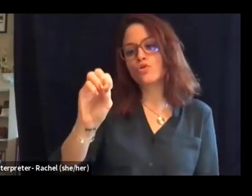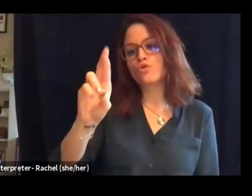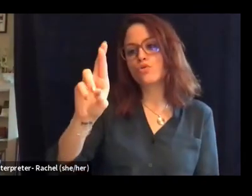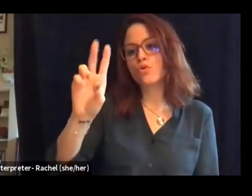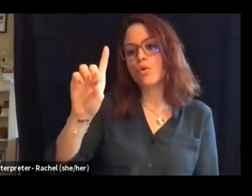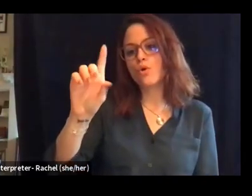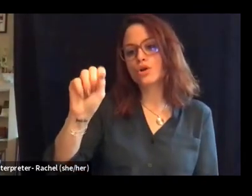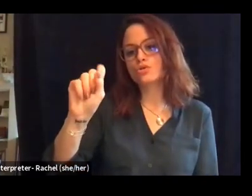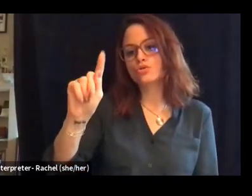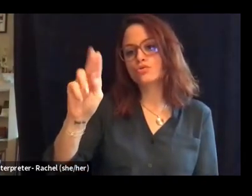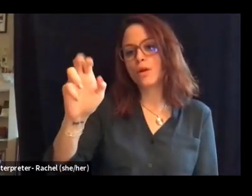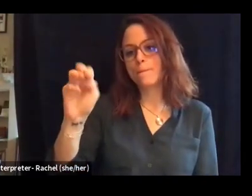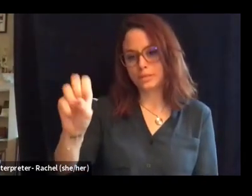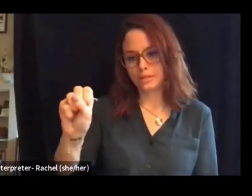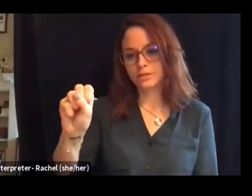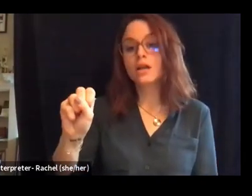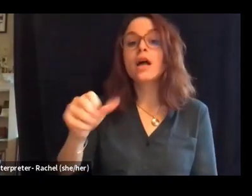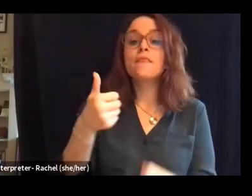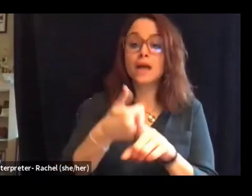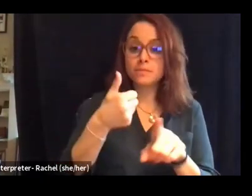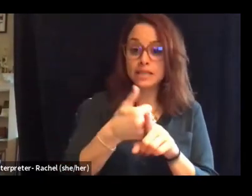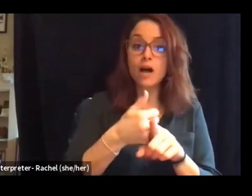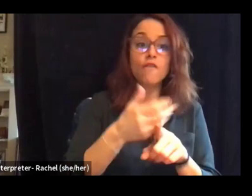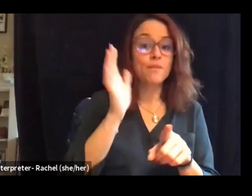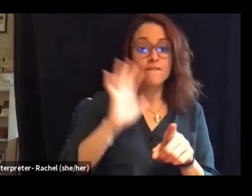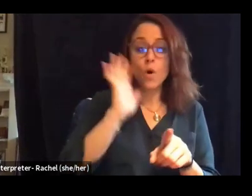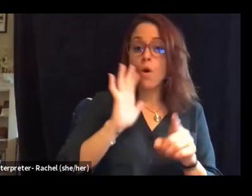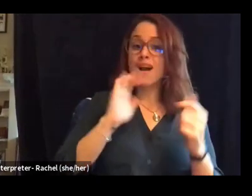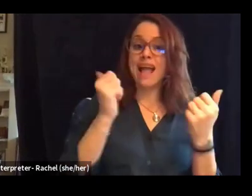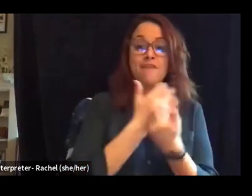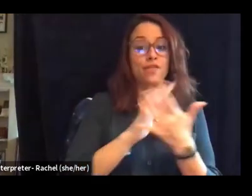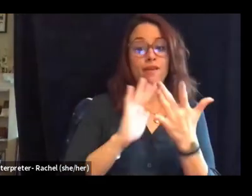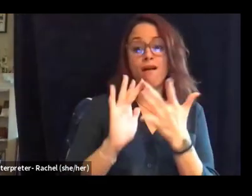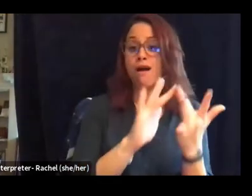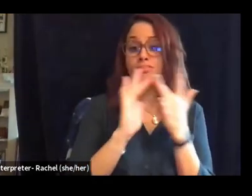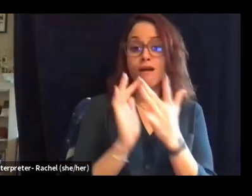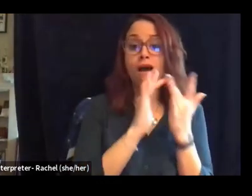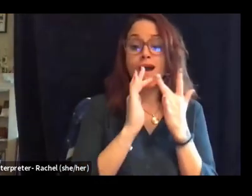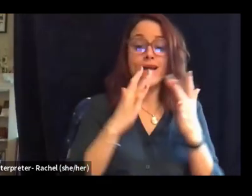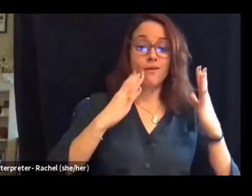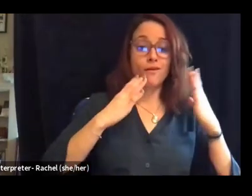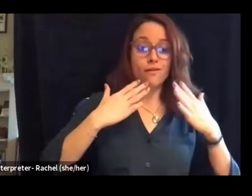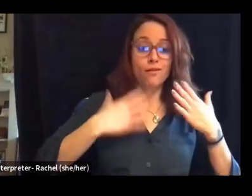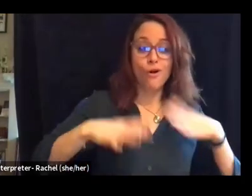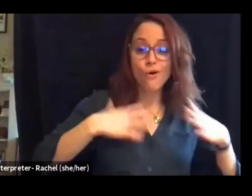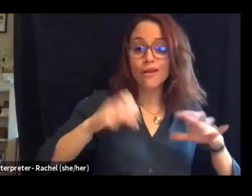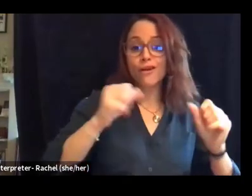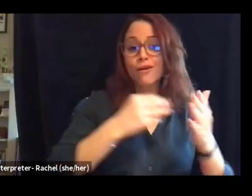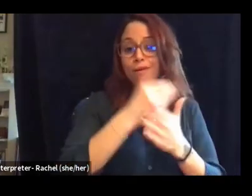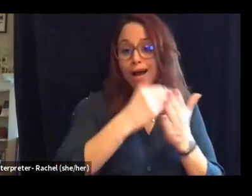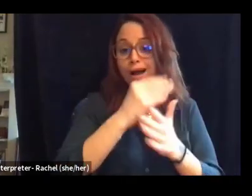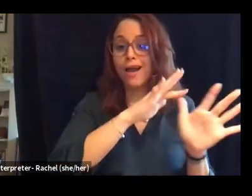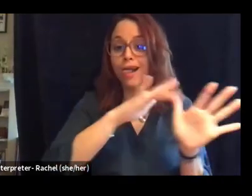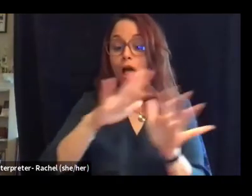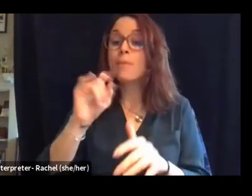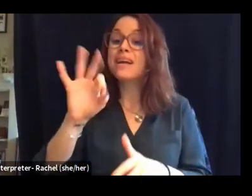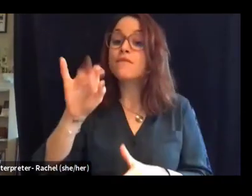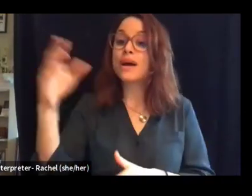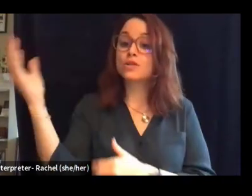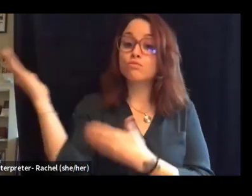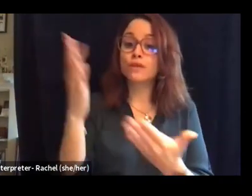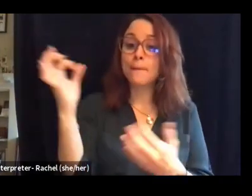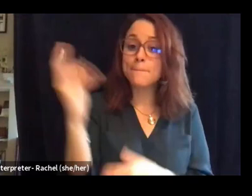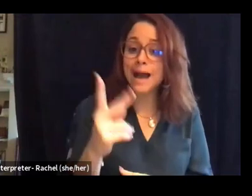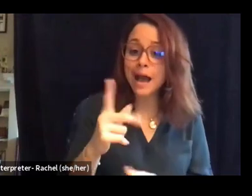for quite some time had an e-commerce business where you could, buy your clothing and so on. But then if you needed to return or change